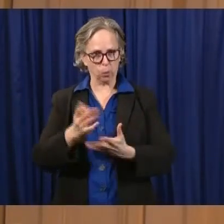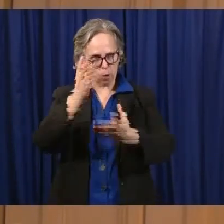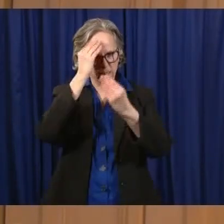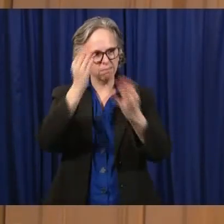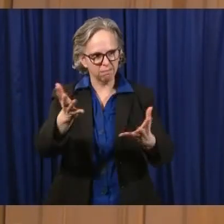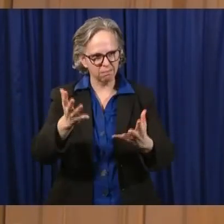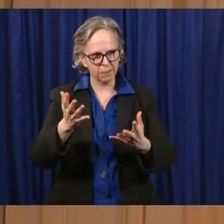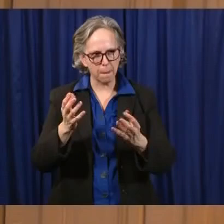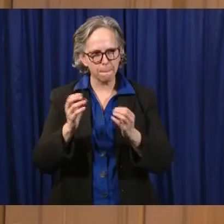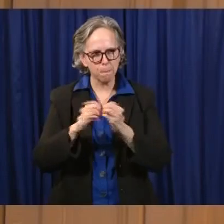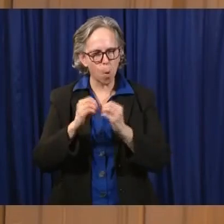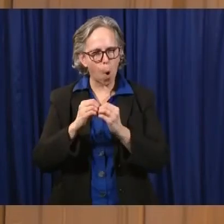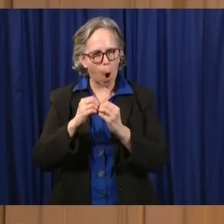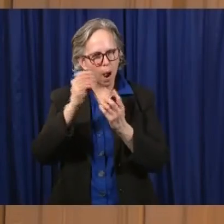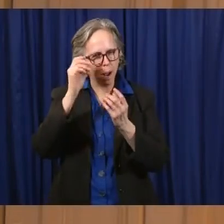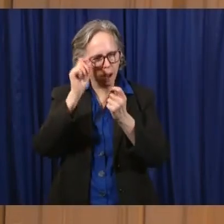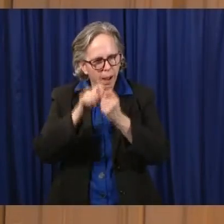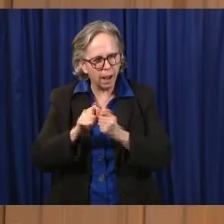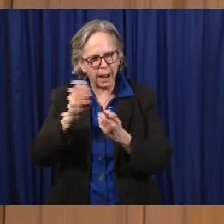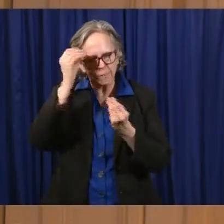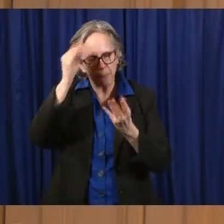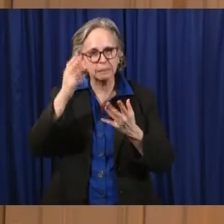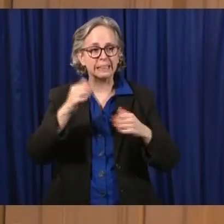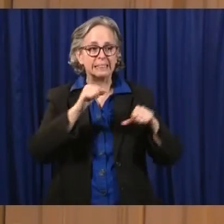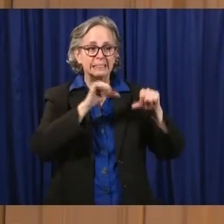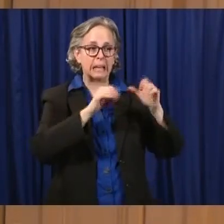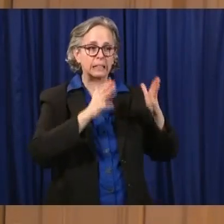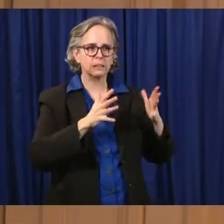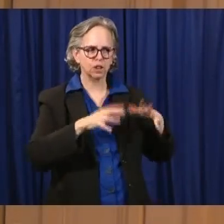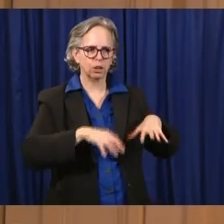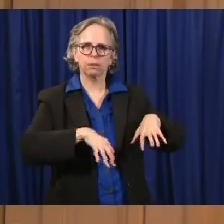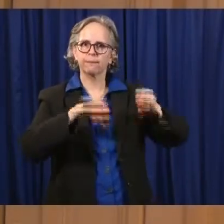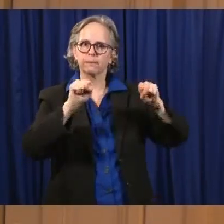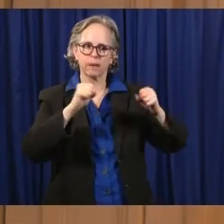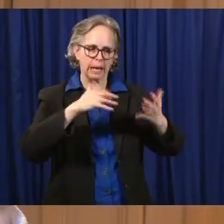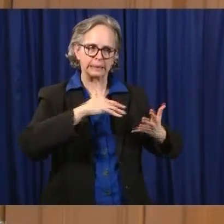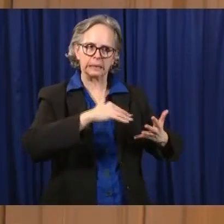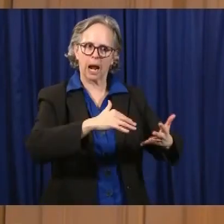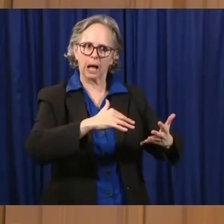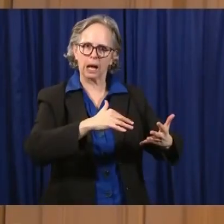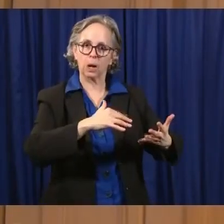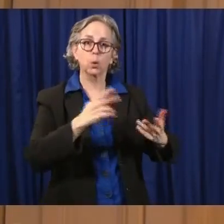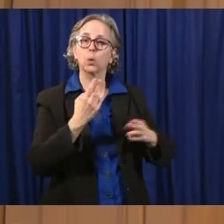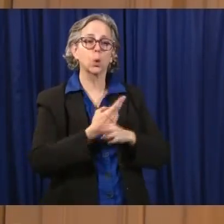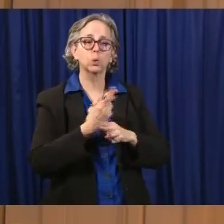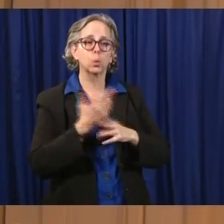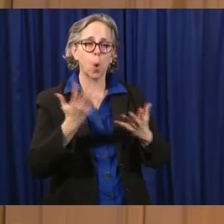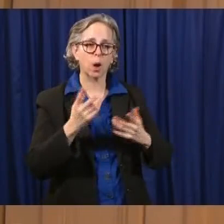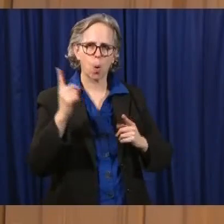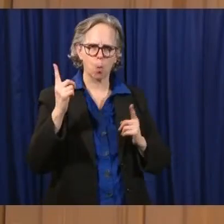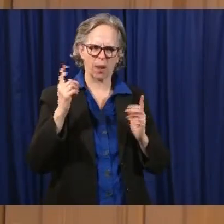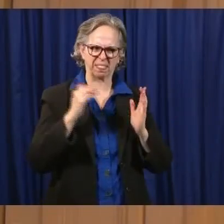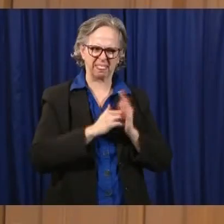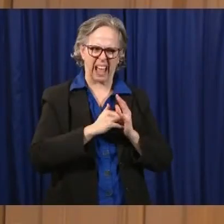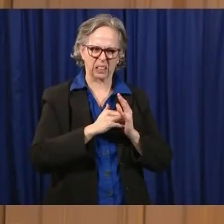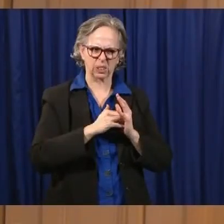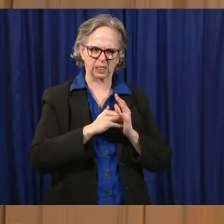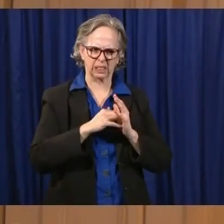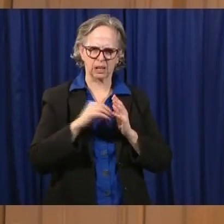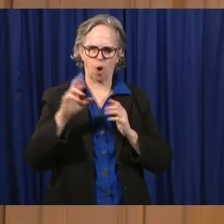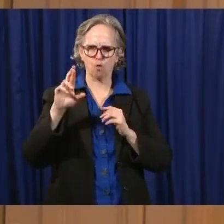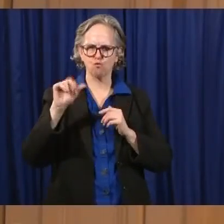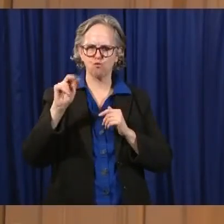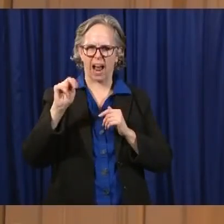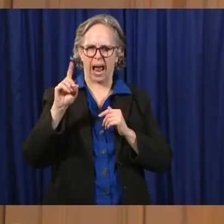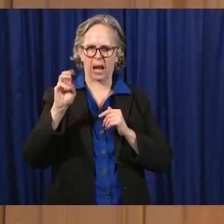a study using as few as 1,000 tests done randomly and assorted that will start to give us some